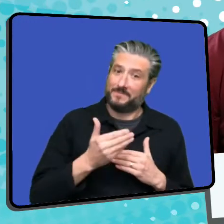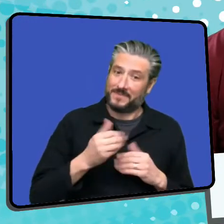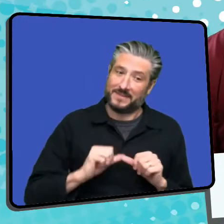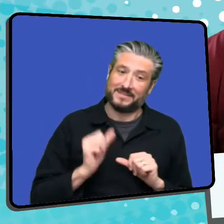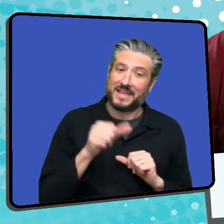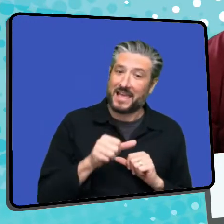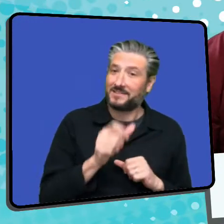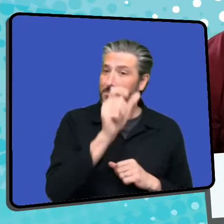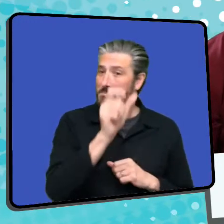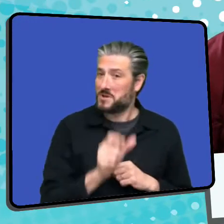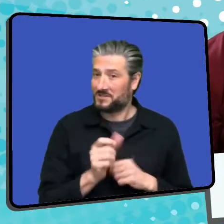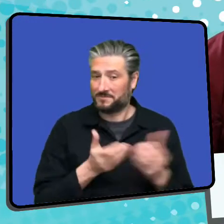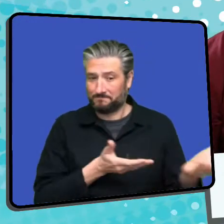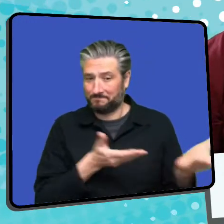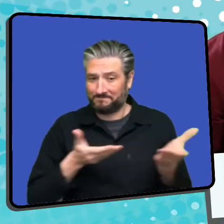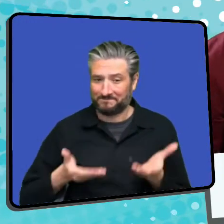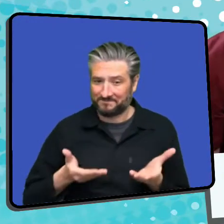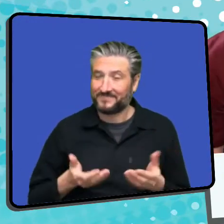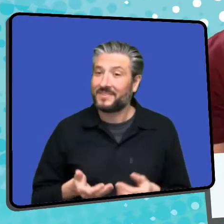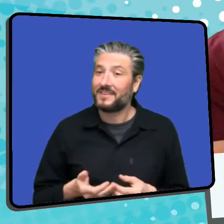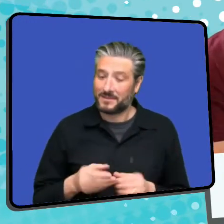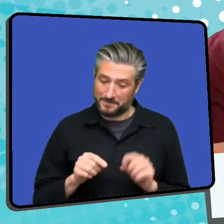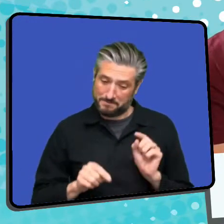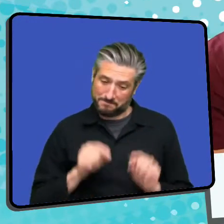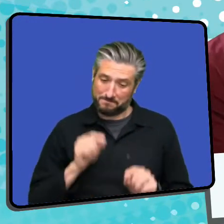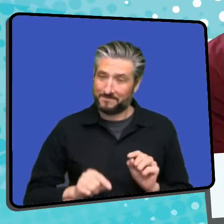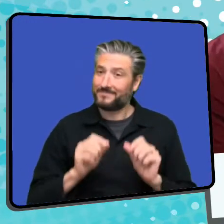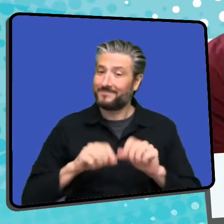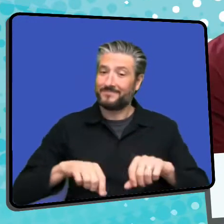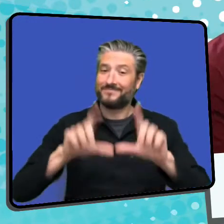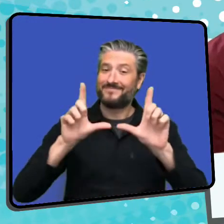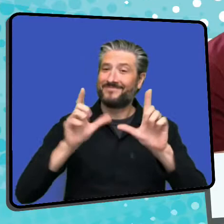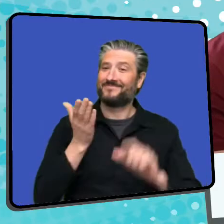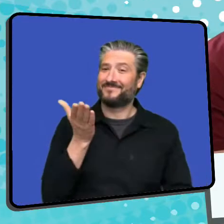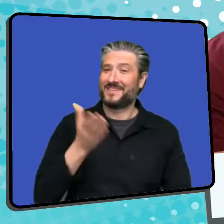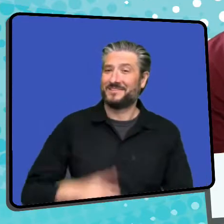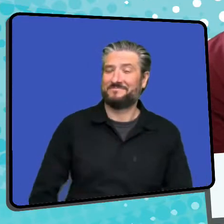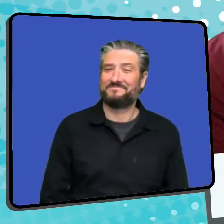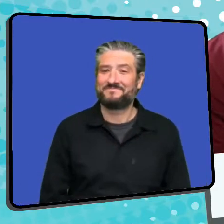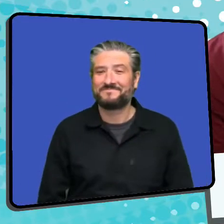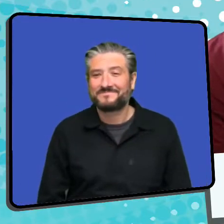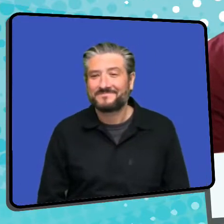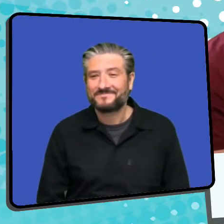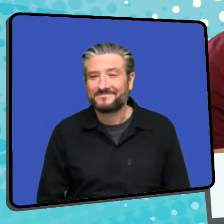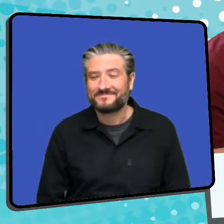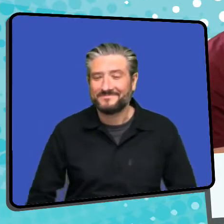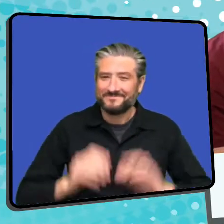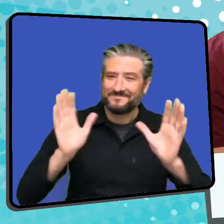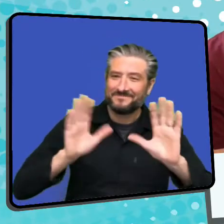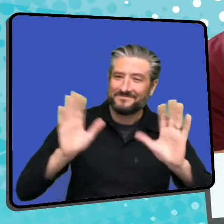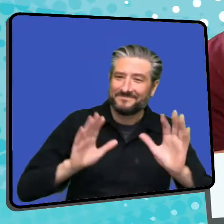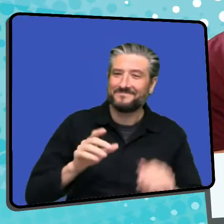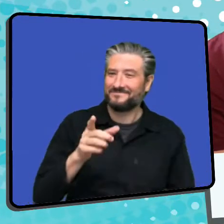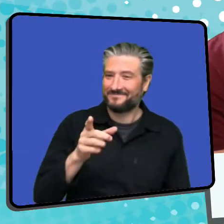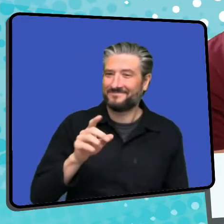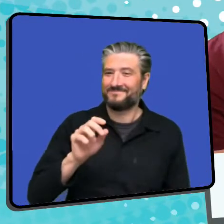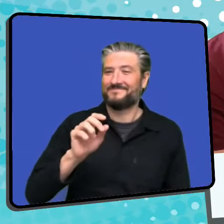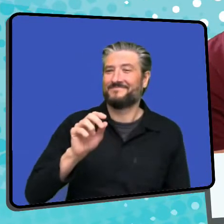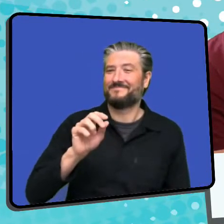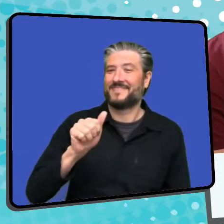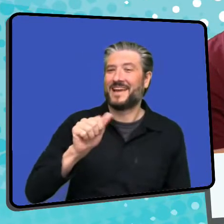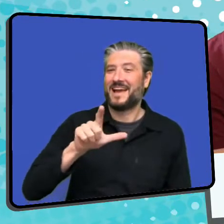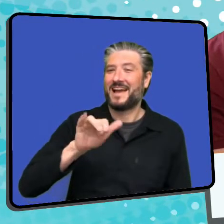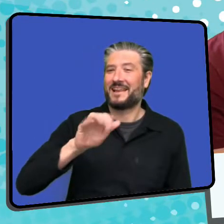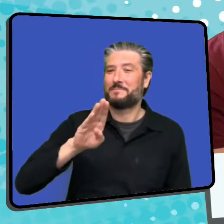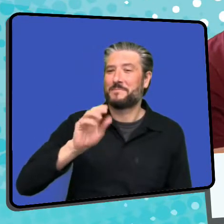Let's get him on the screen. Amazing. Hi, Oliver. How you doing? Oh, hey, hi,